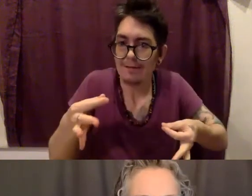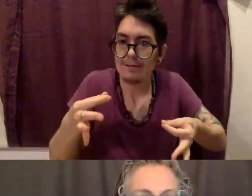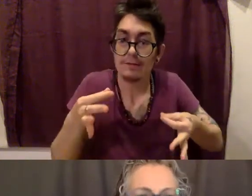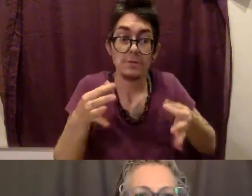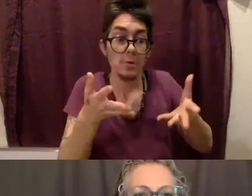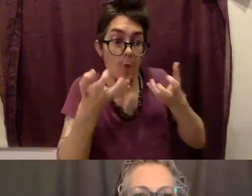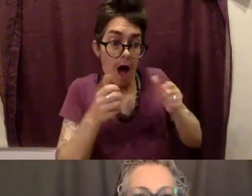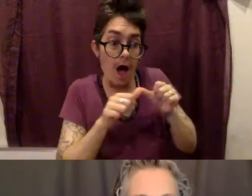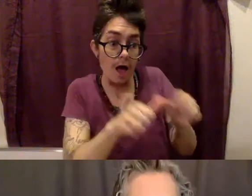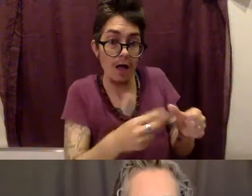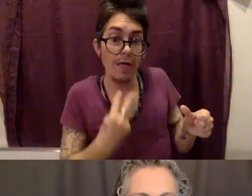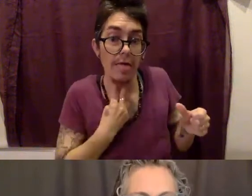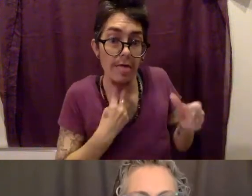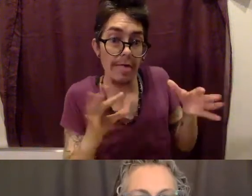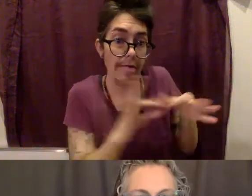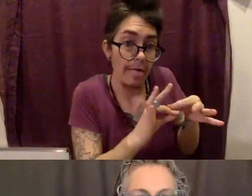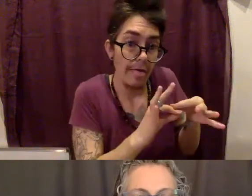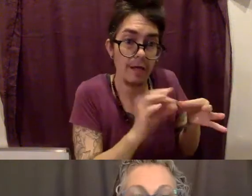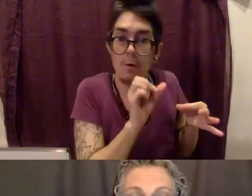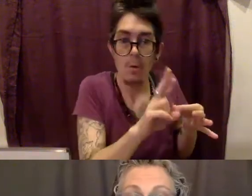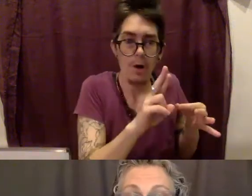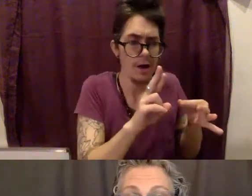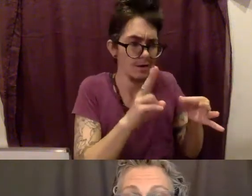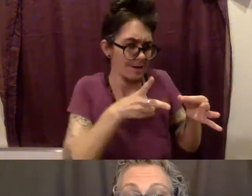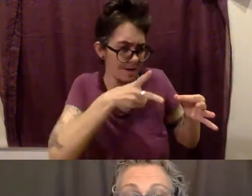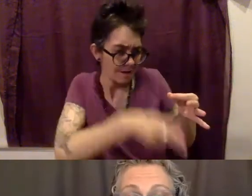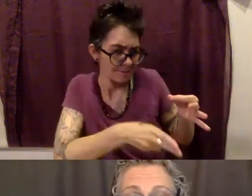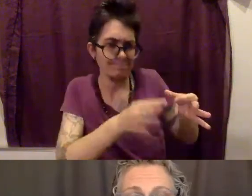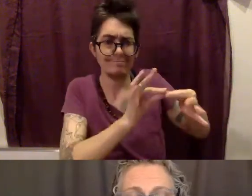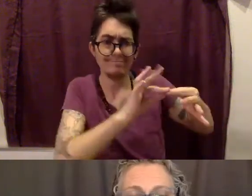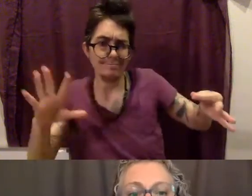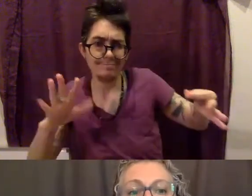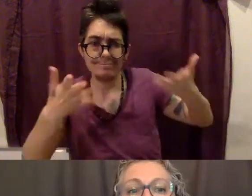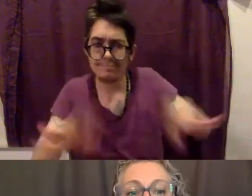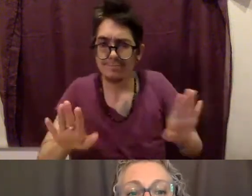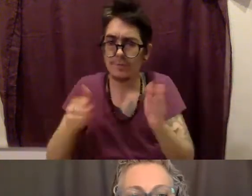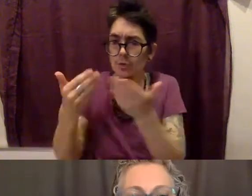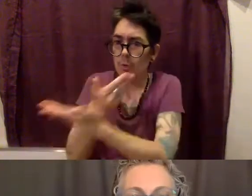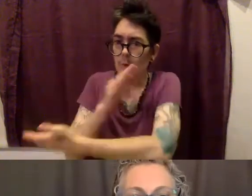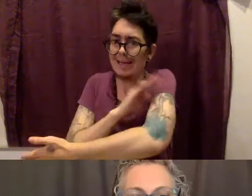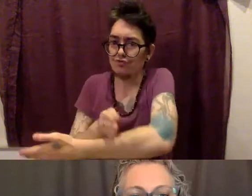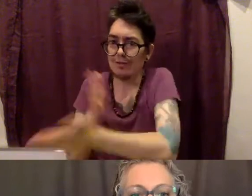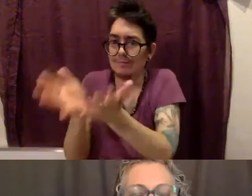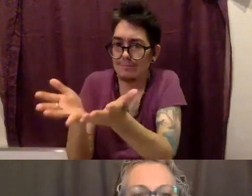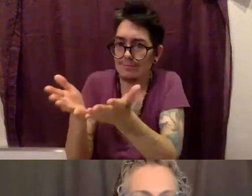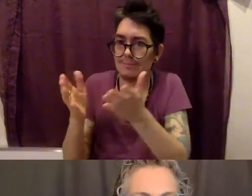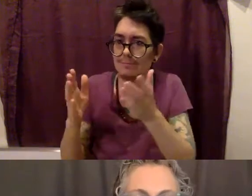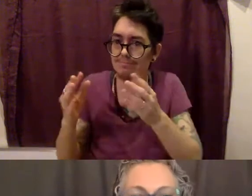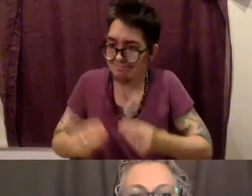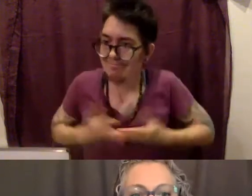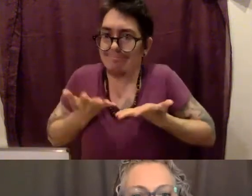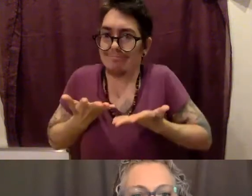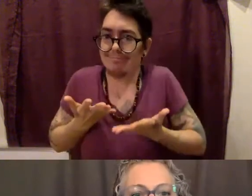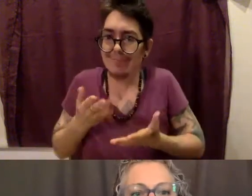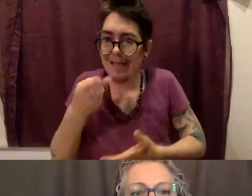you can decide intentionally to either stay stuck, or you can cut that stuckness and create some